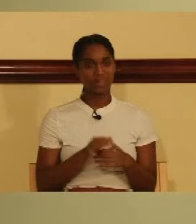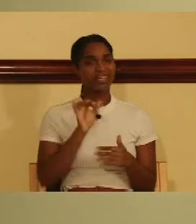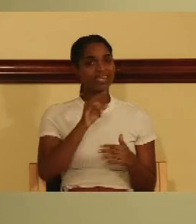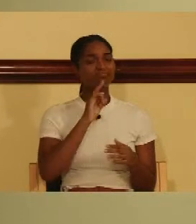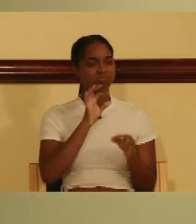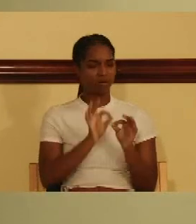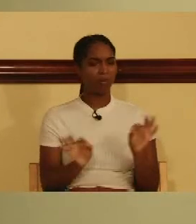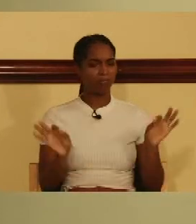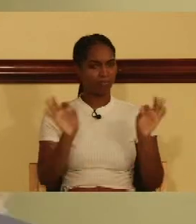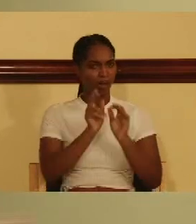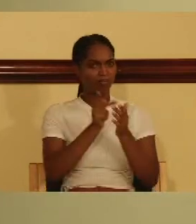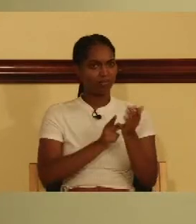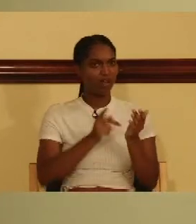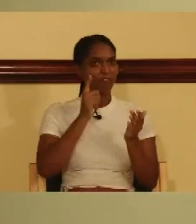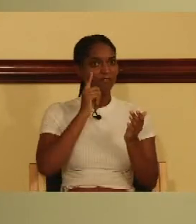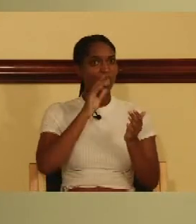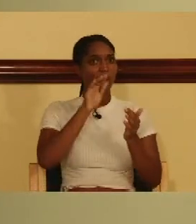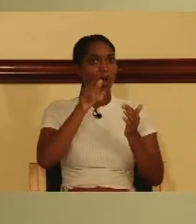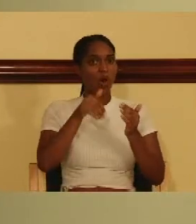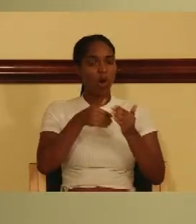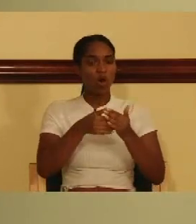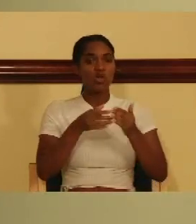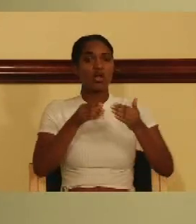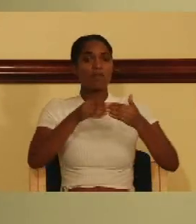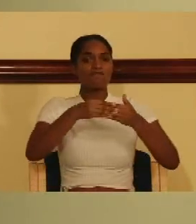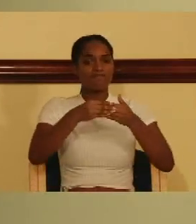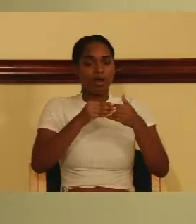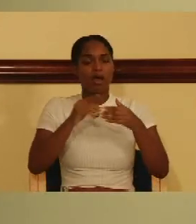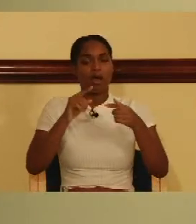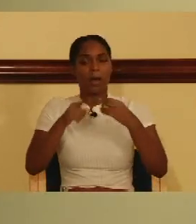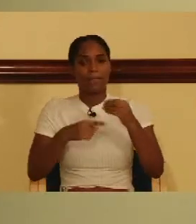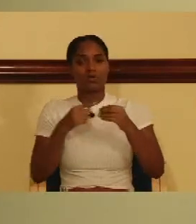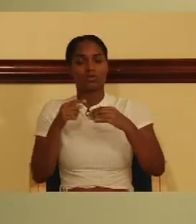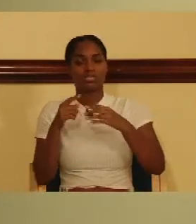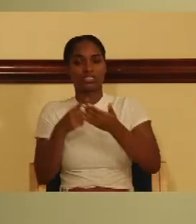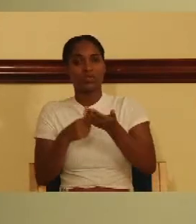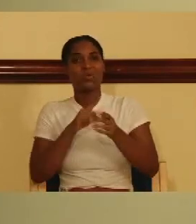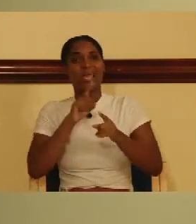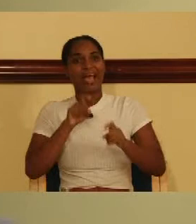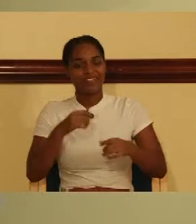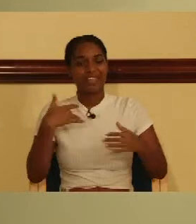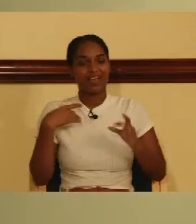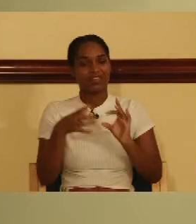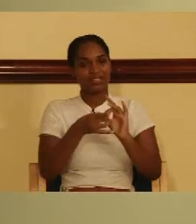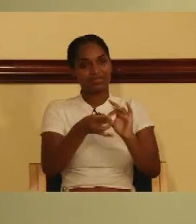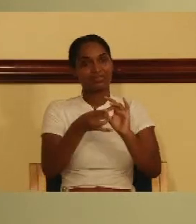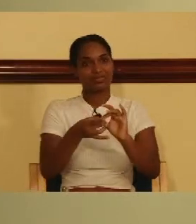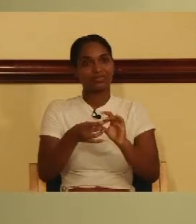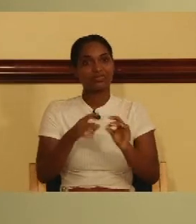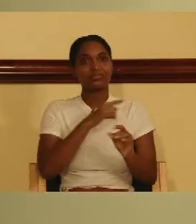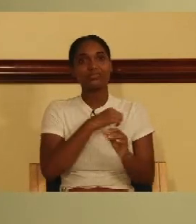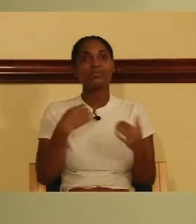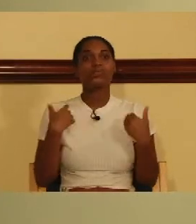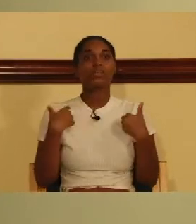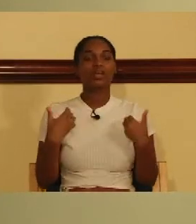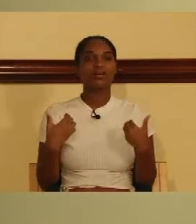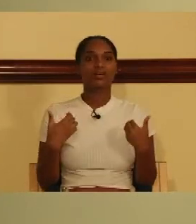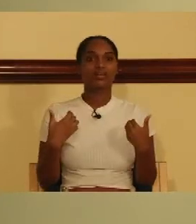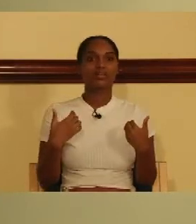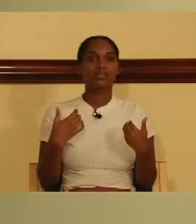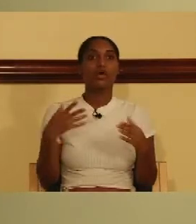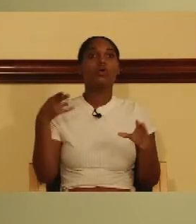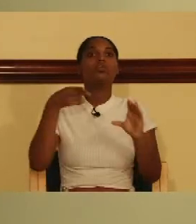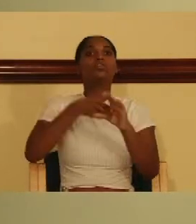an important part of the entire fabric of discussions. We have to have the stakeholders involved. And of course, today we have here, joining